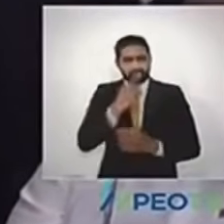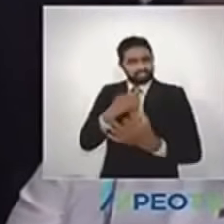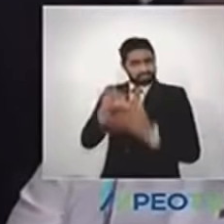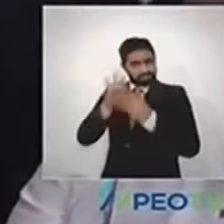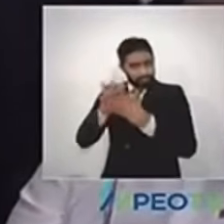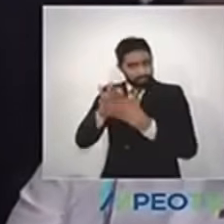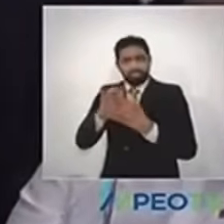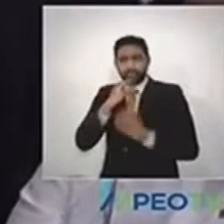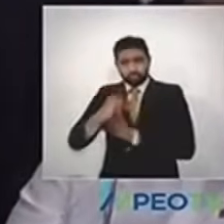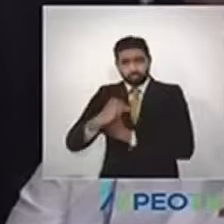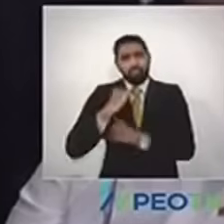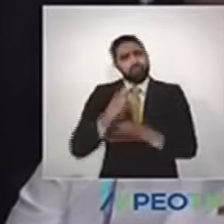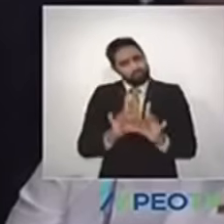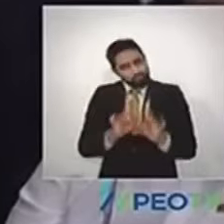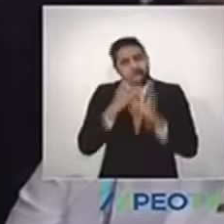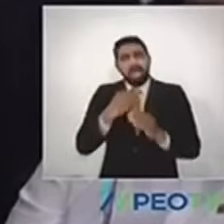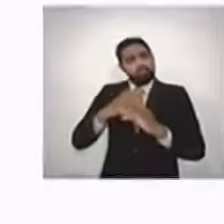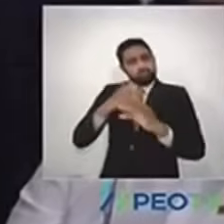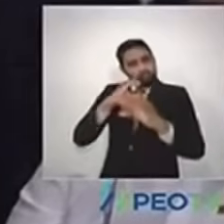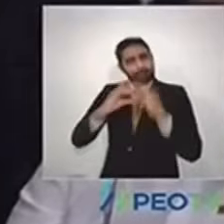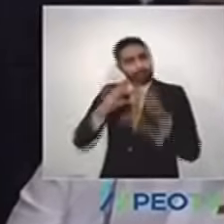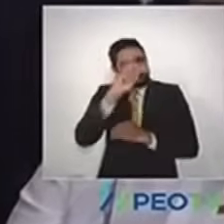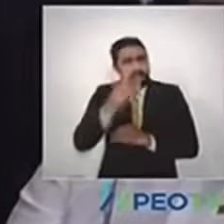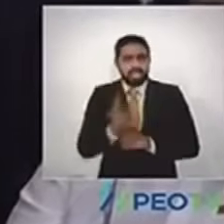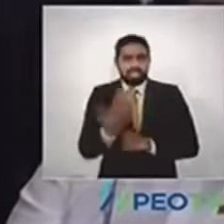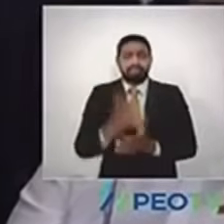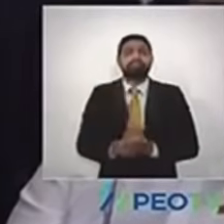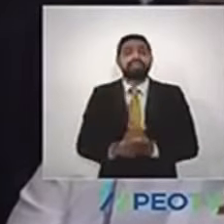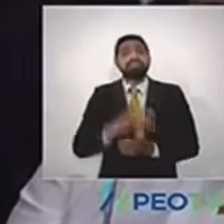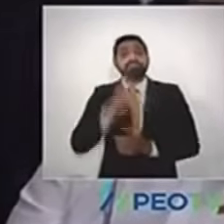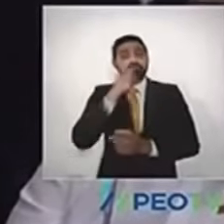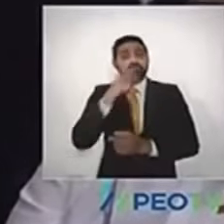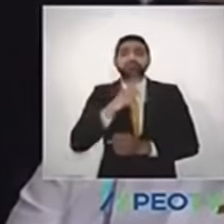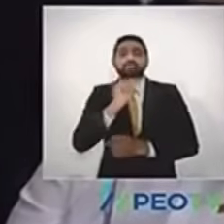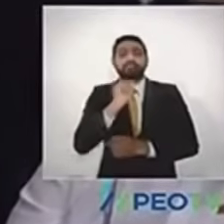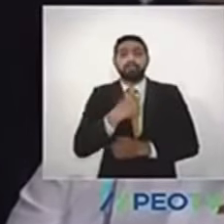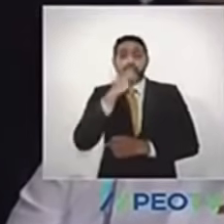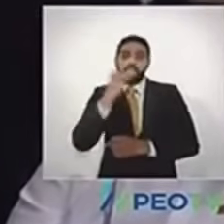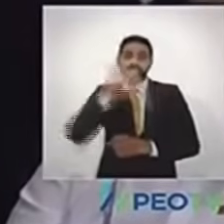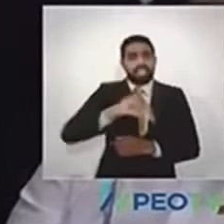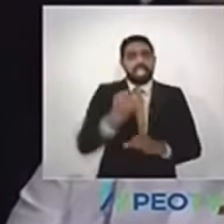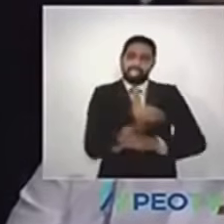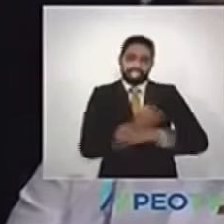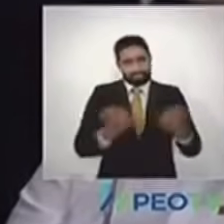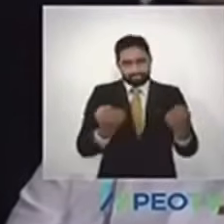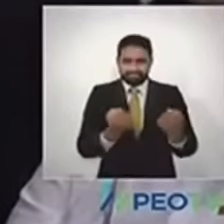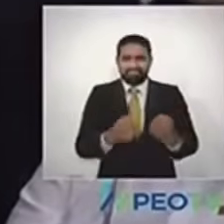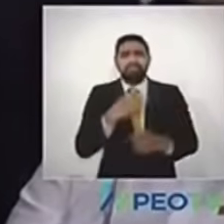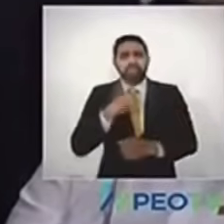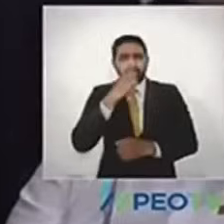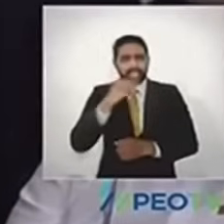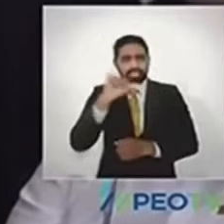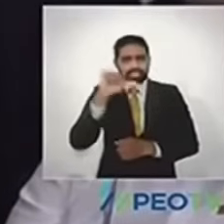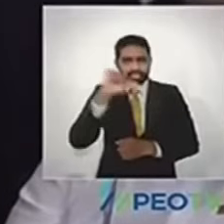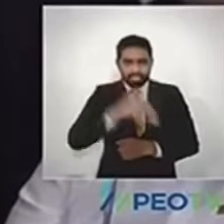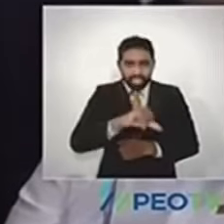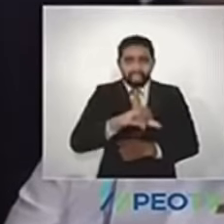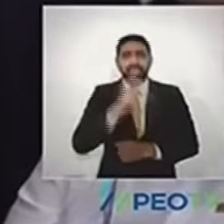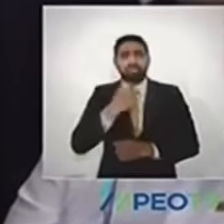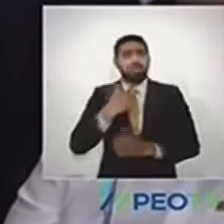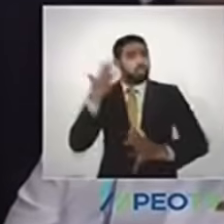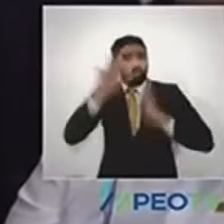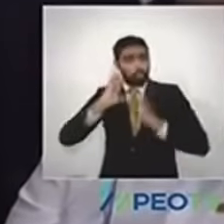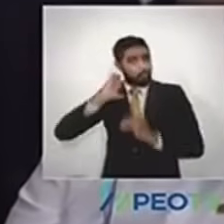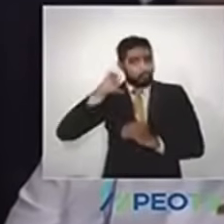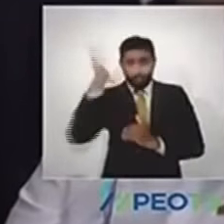someone saying that there is no shortage in kerosene oil. Kerosene is not produced in any refinery in the world other than in Sri Lanka.